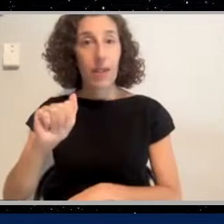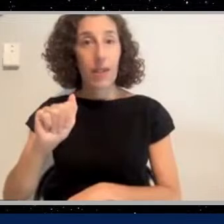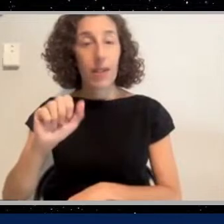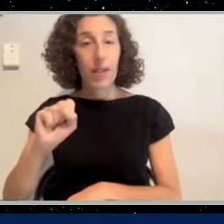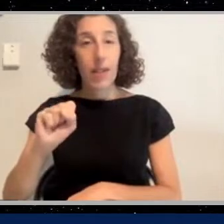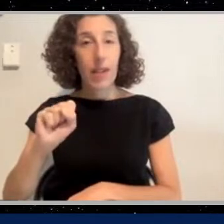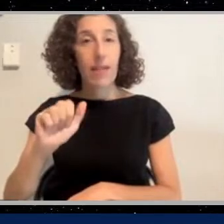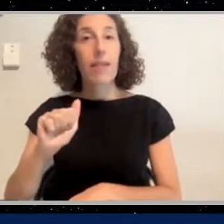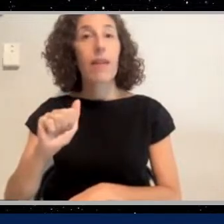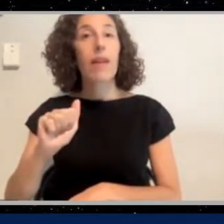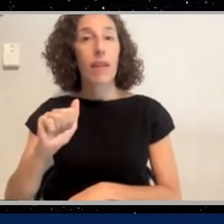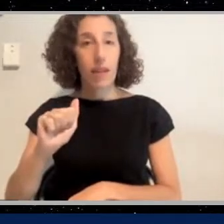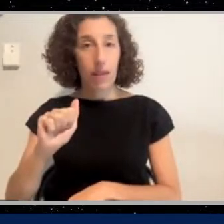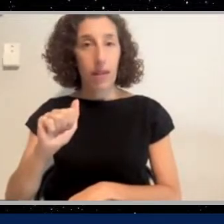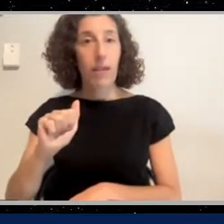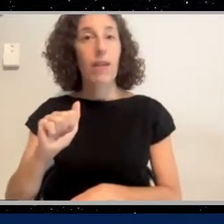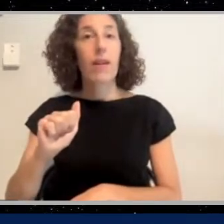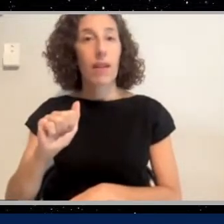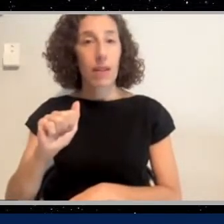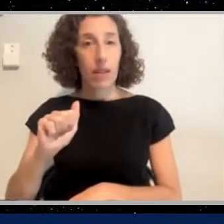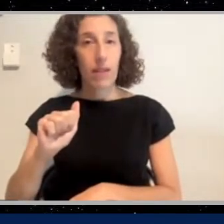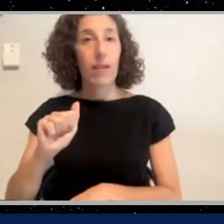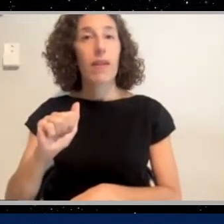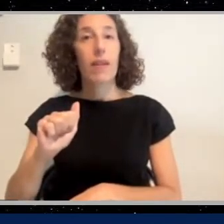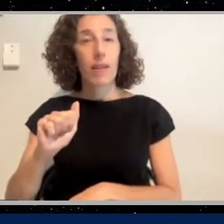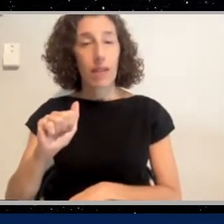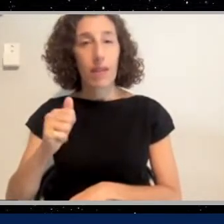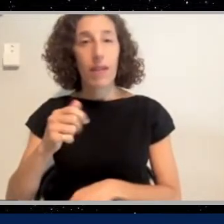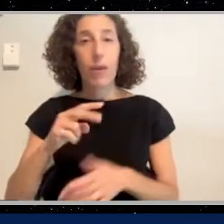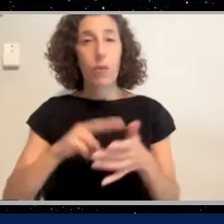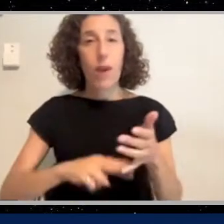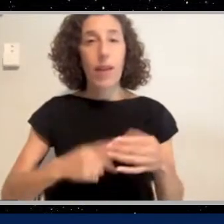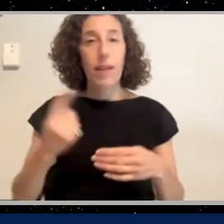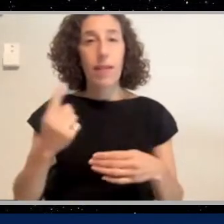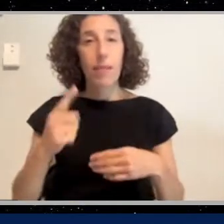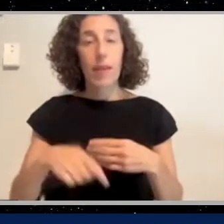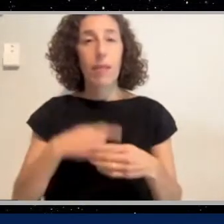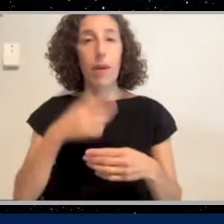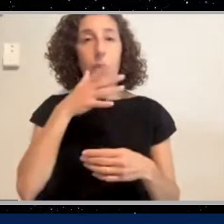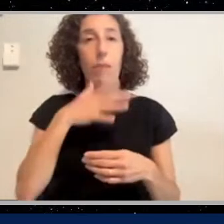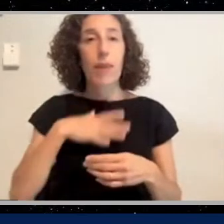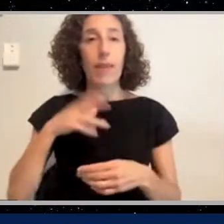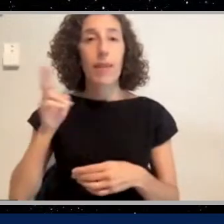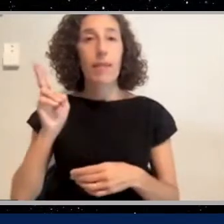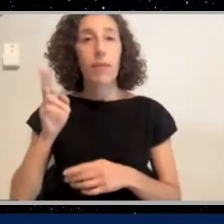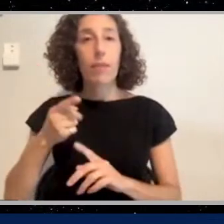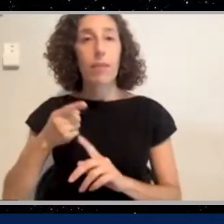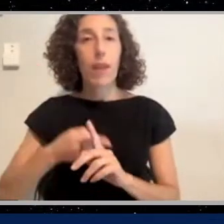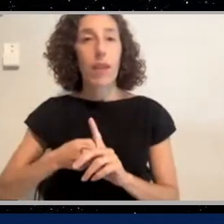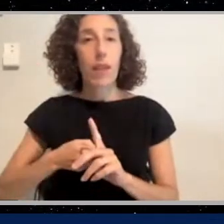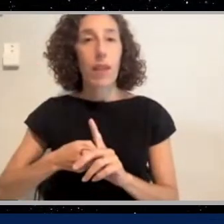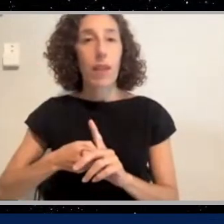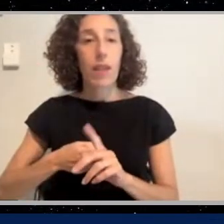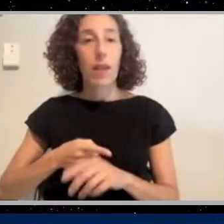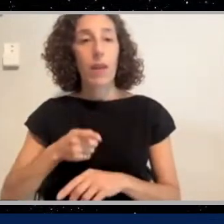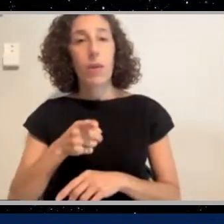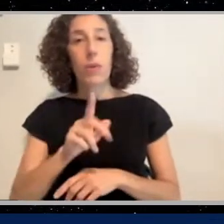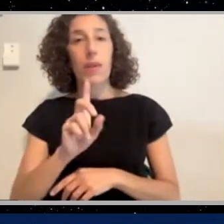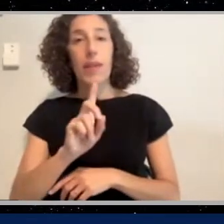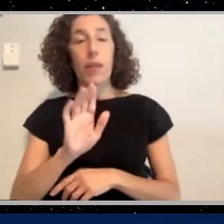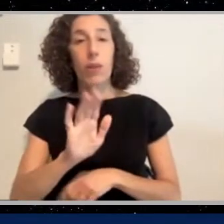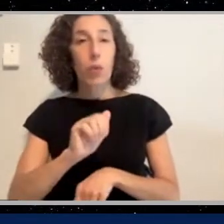think I read a feature from this past Women's History Month about you talking about like what you do at your